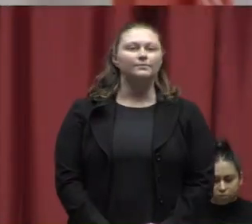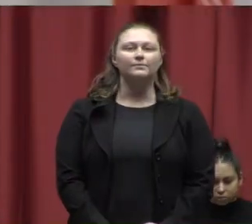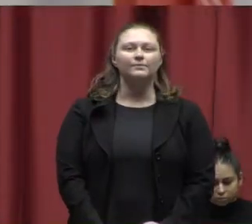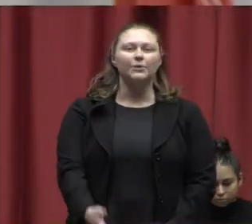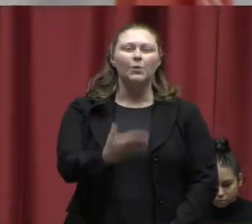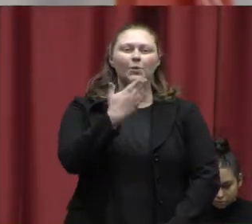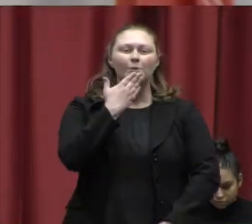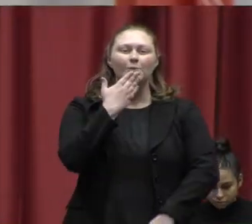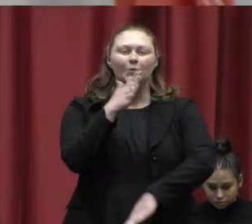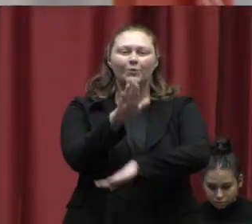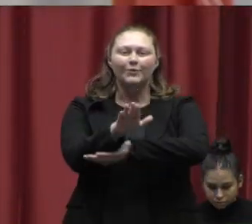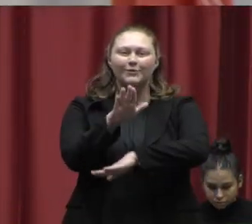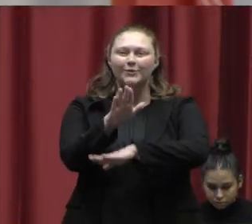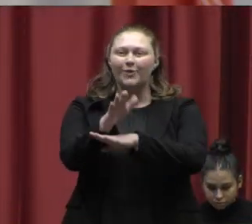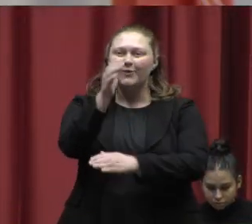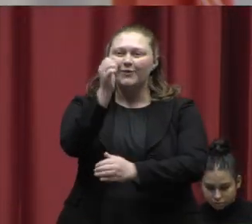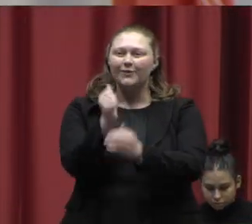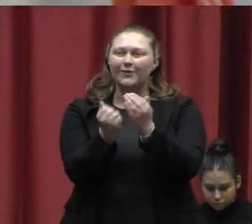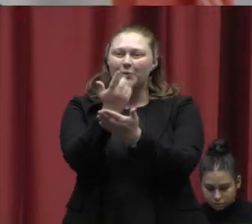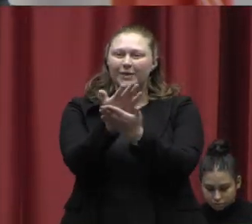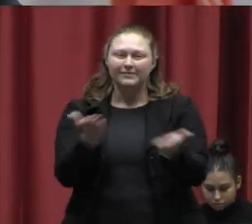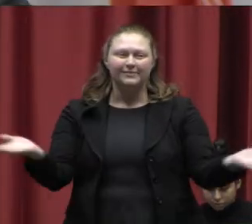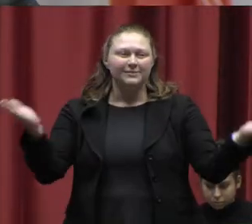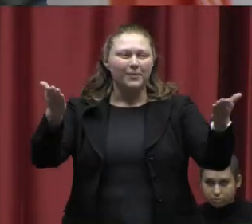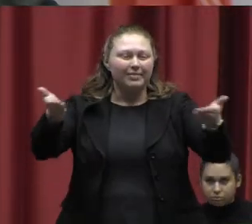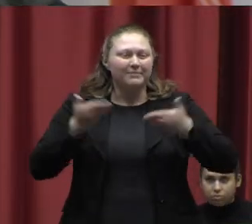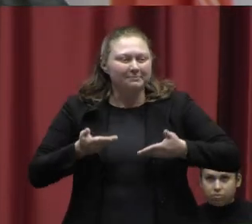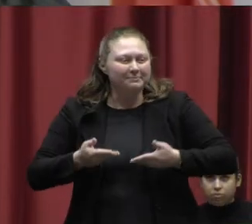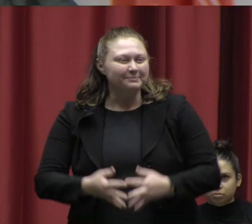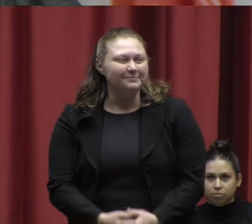Good afternoon and welcome!